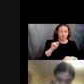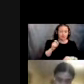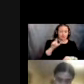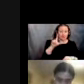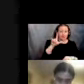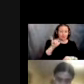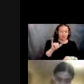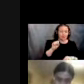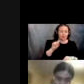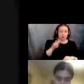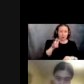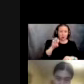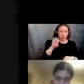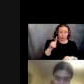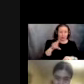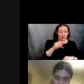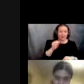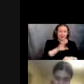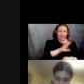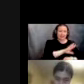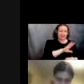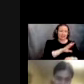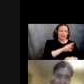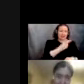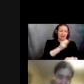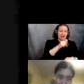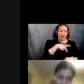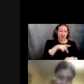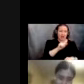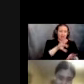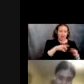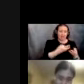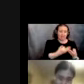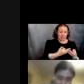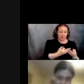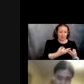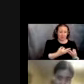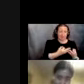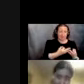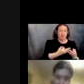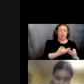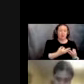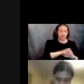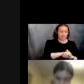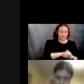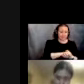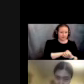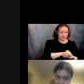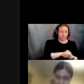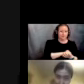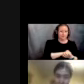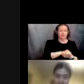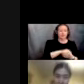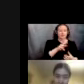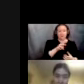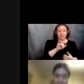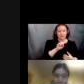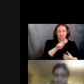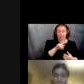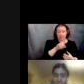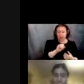Saintly Steward and his Hapa Family. And so the Miyasato, the grandchildren of